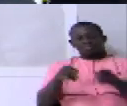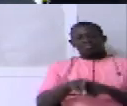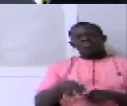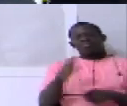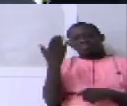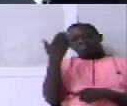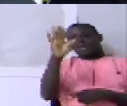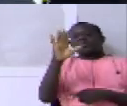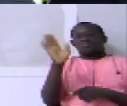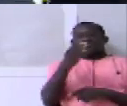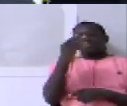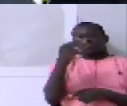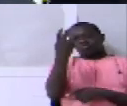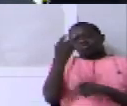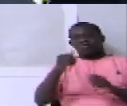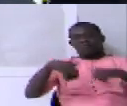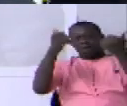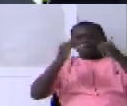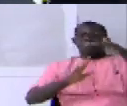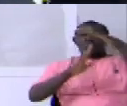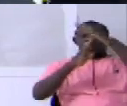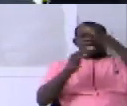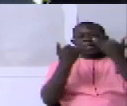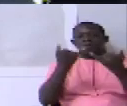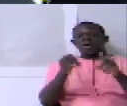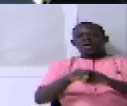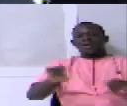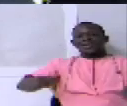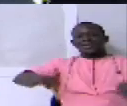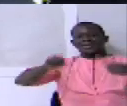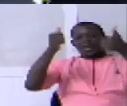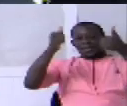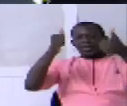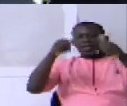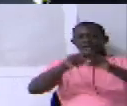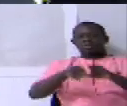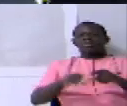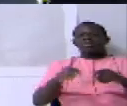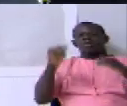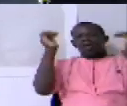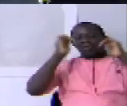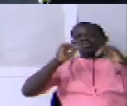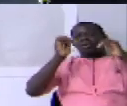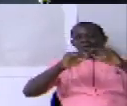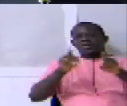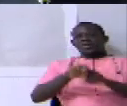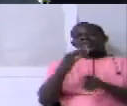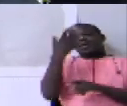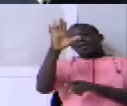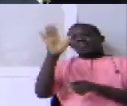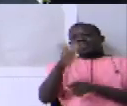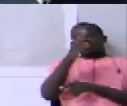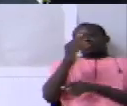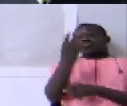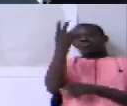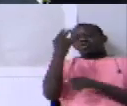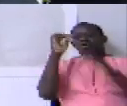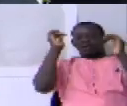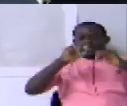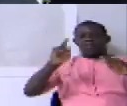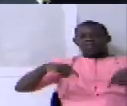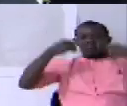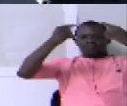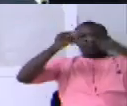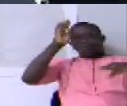at 2:10, Yes. we will break now and resume our Sure. proceedings 2:10. Meeting is adjourned.